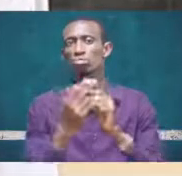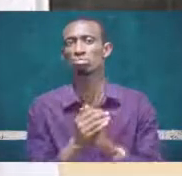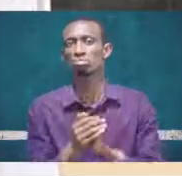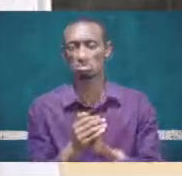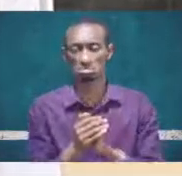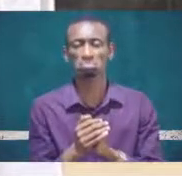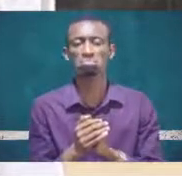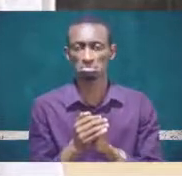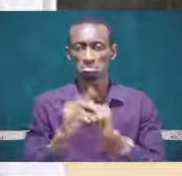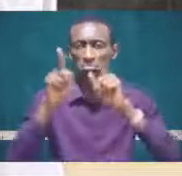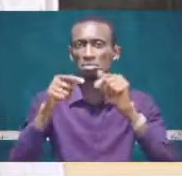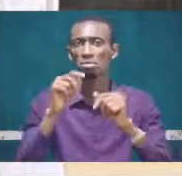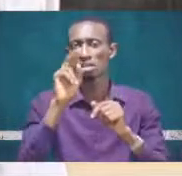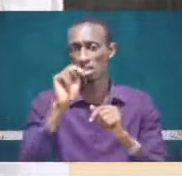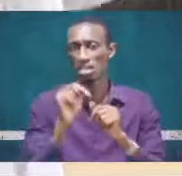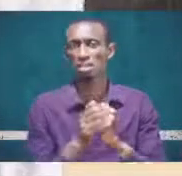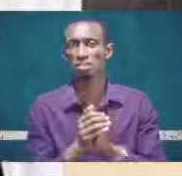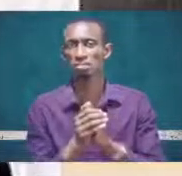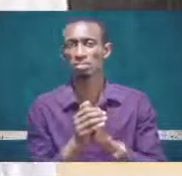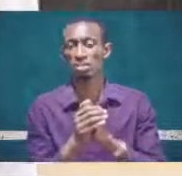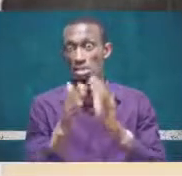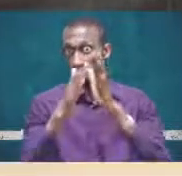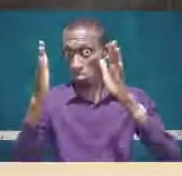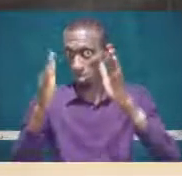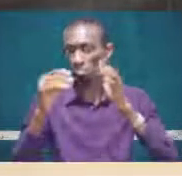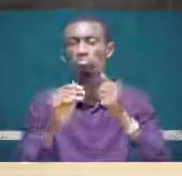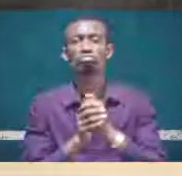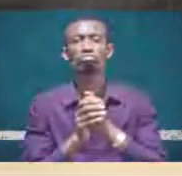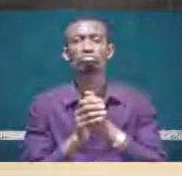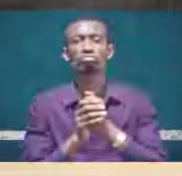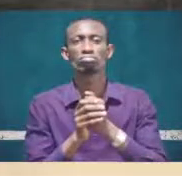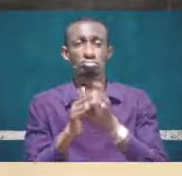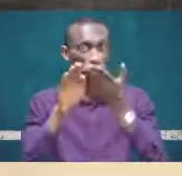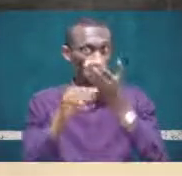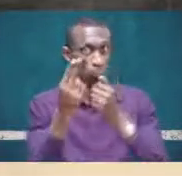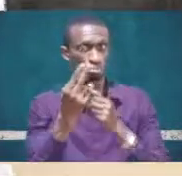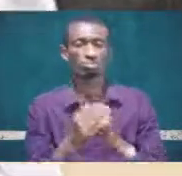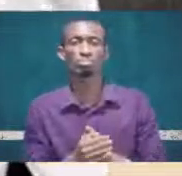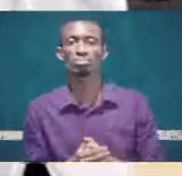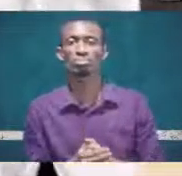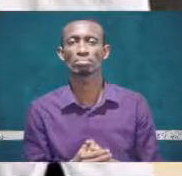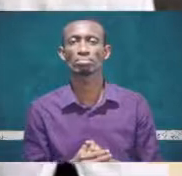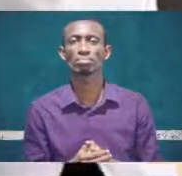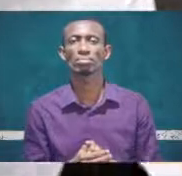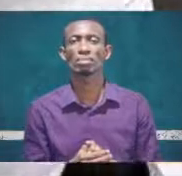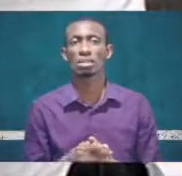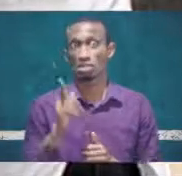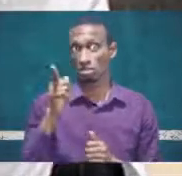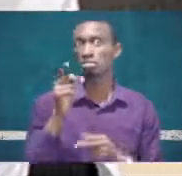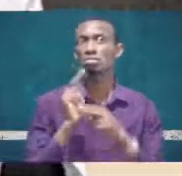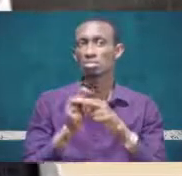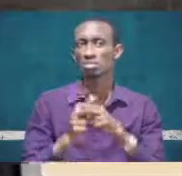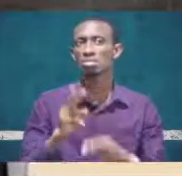course, n is greater than or equal to 2. And this is known as reduction formula